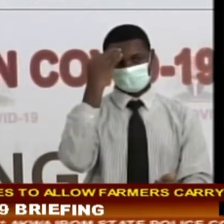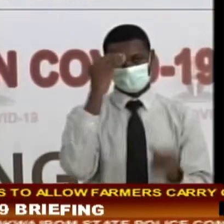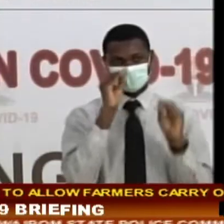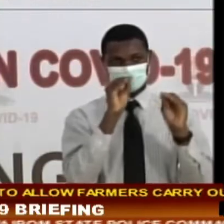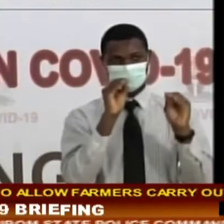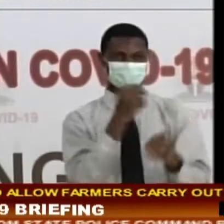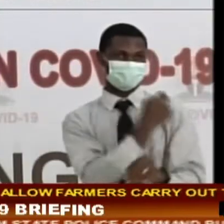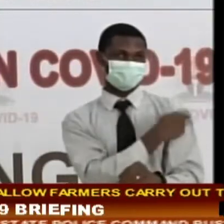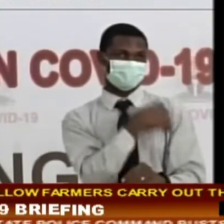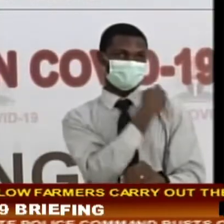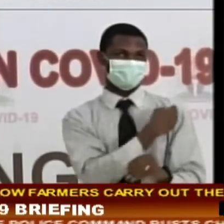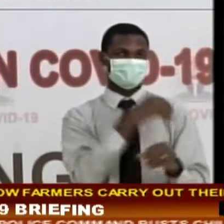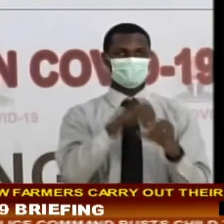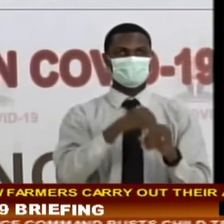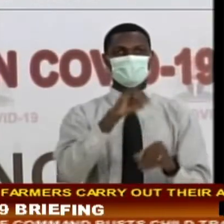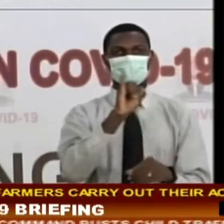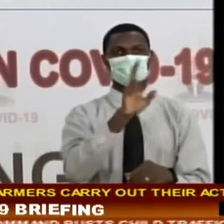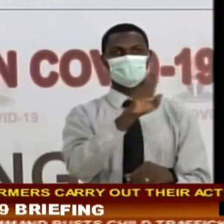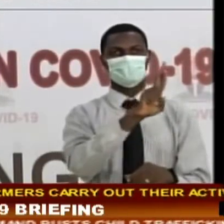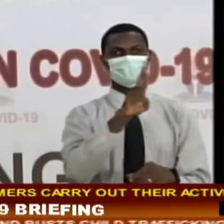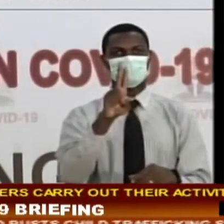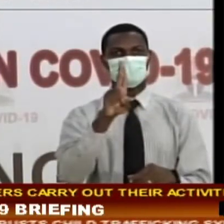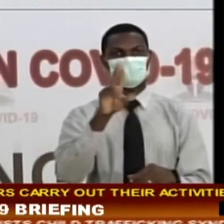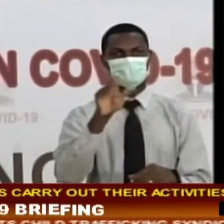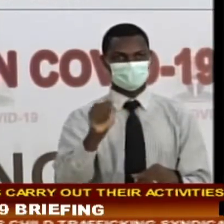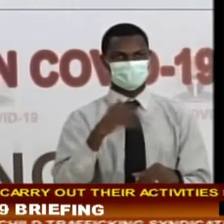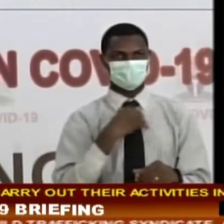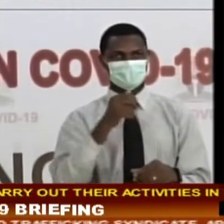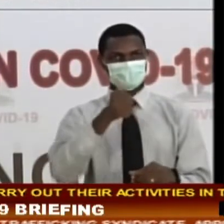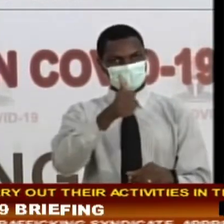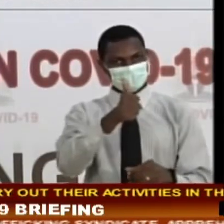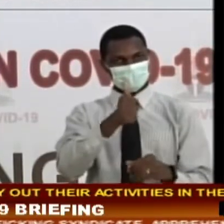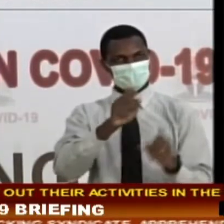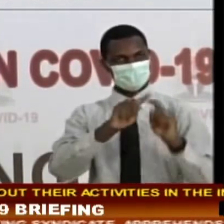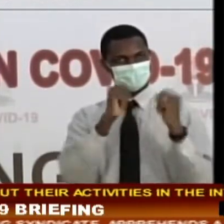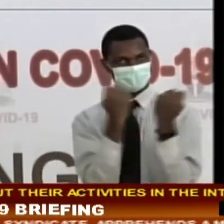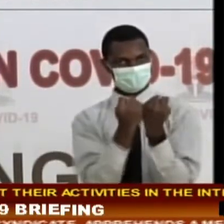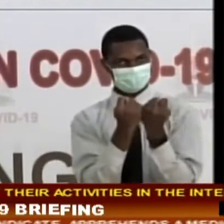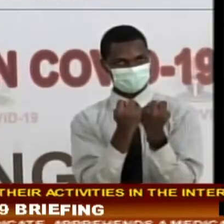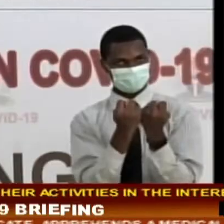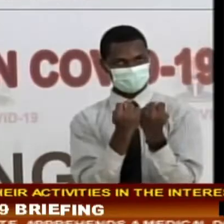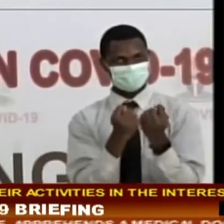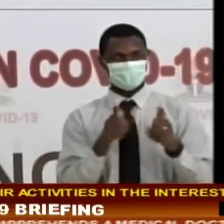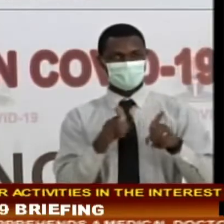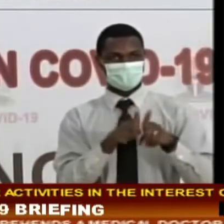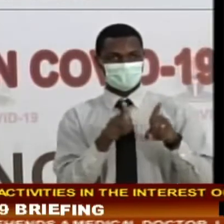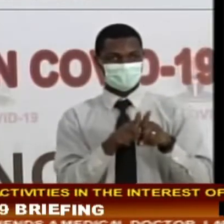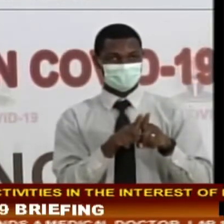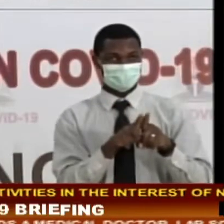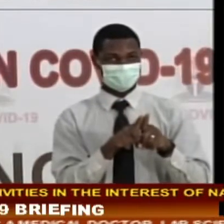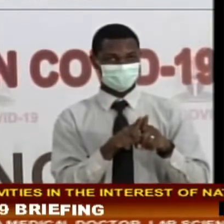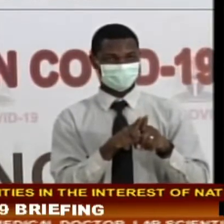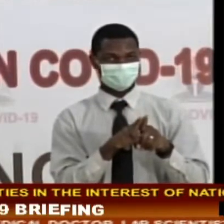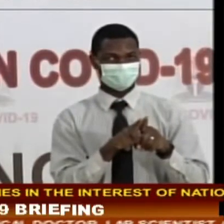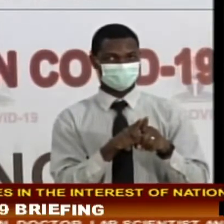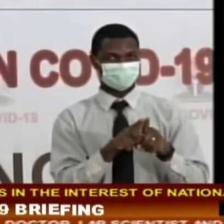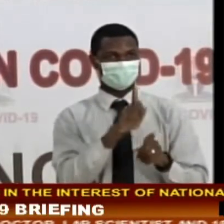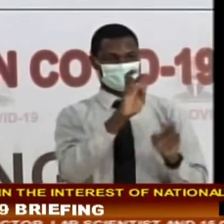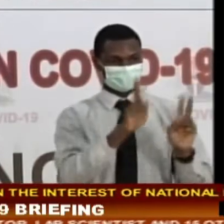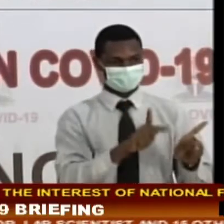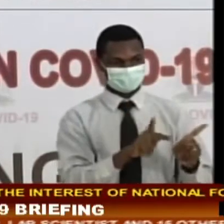IRA and his team and the training uh regiment will be instituted to build the